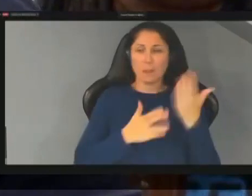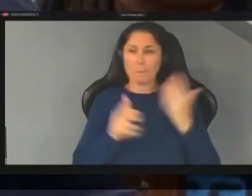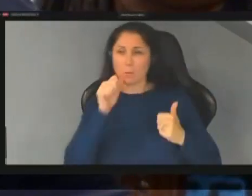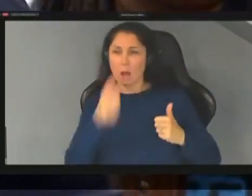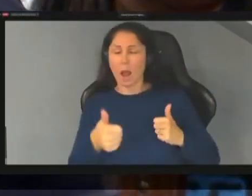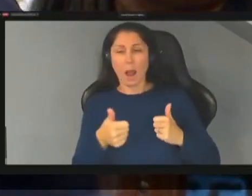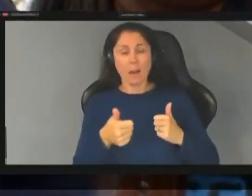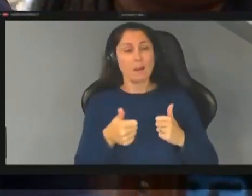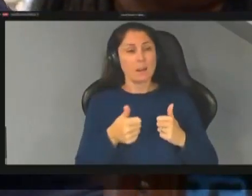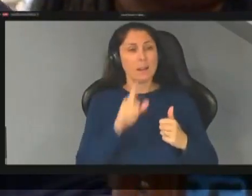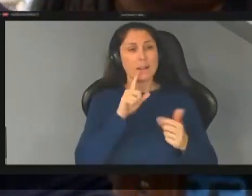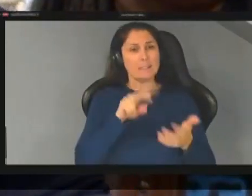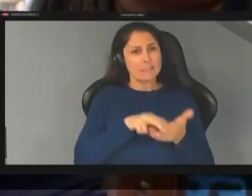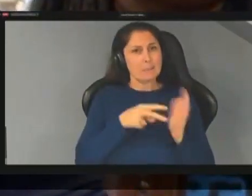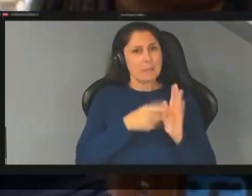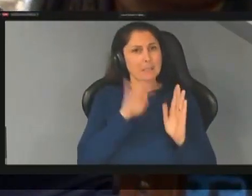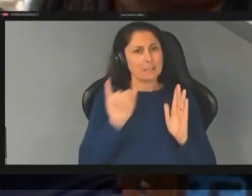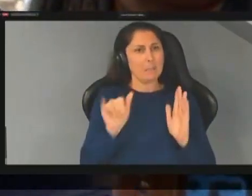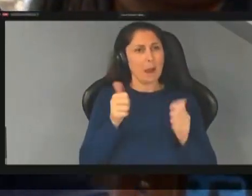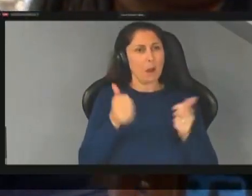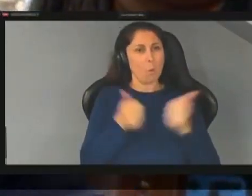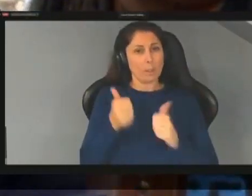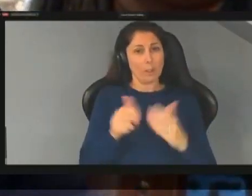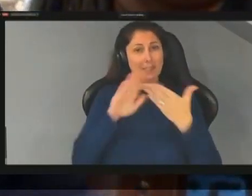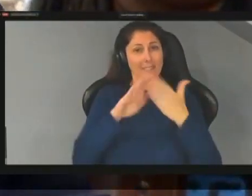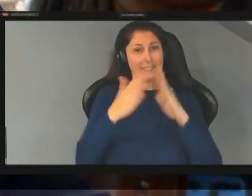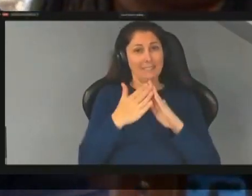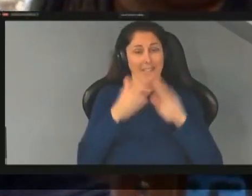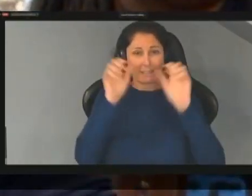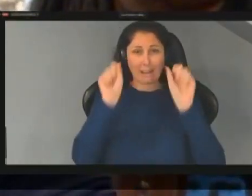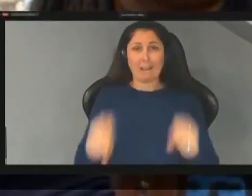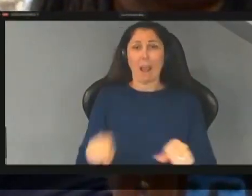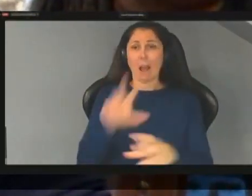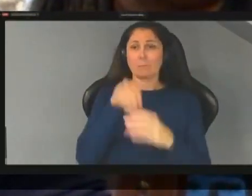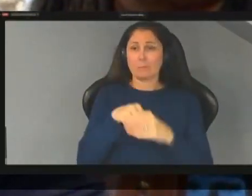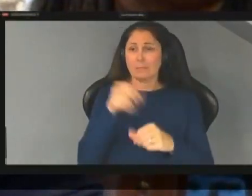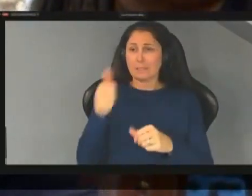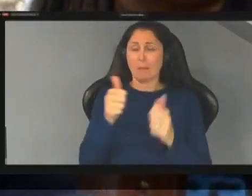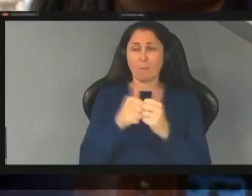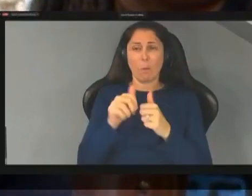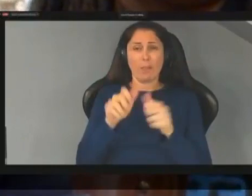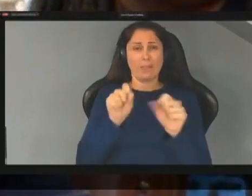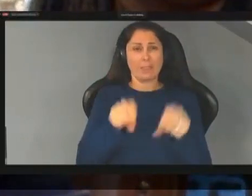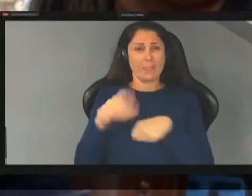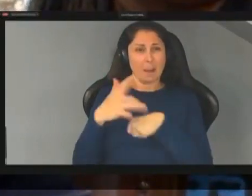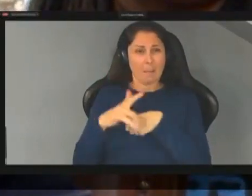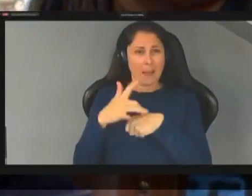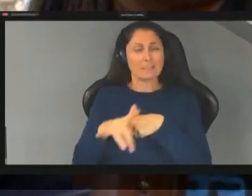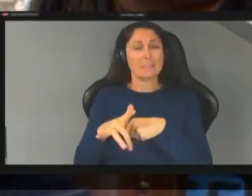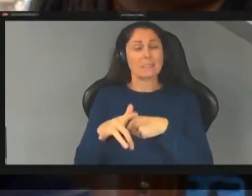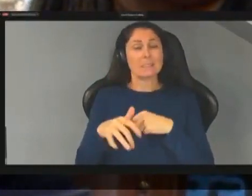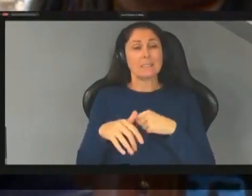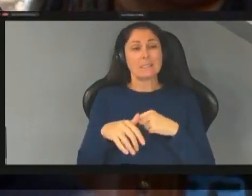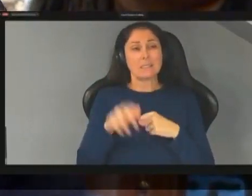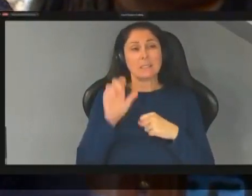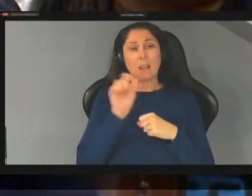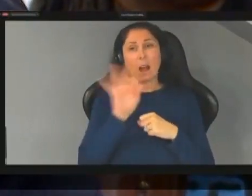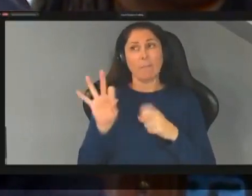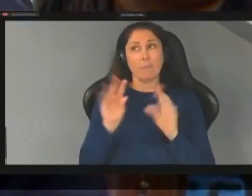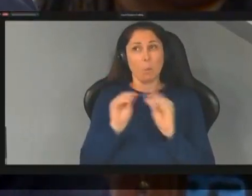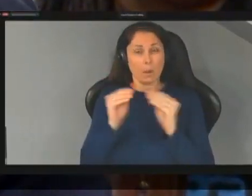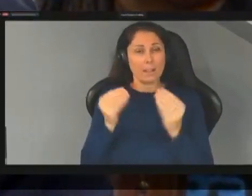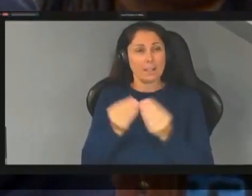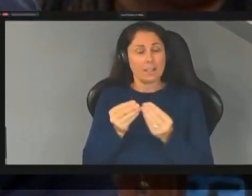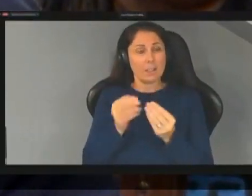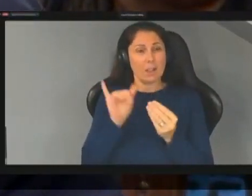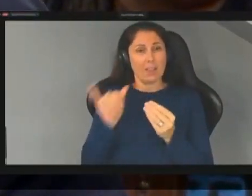is mostly a means by which the city can acquaint itself with the capacities, the different capacities of the organizations that work